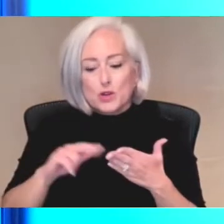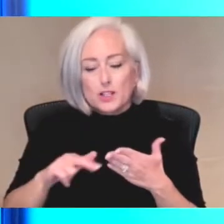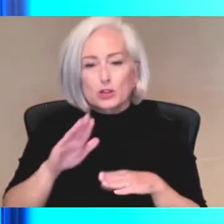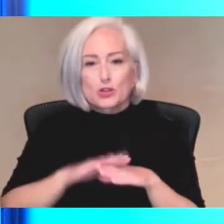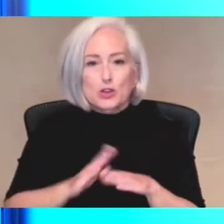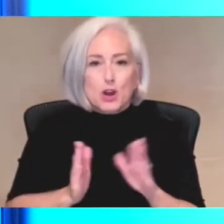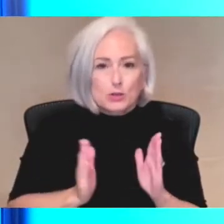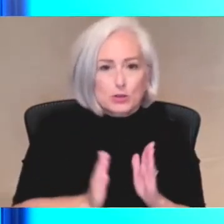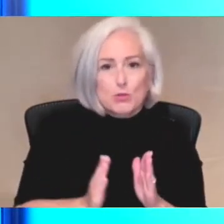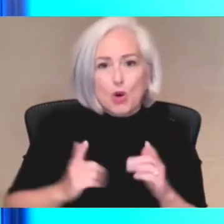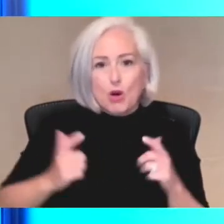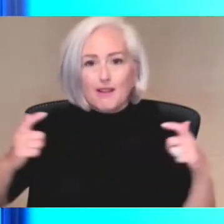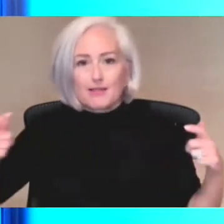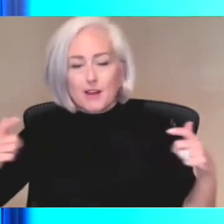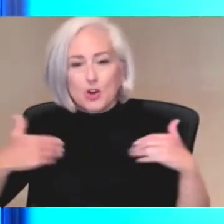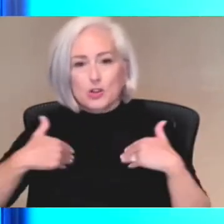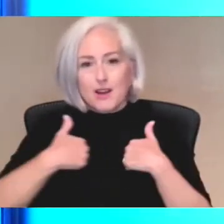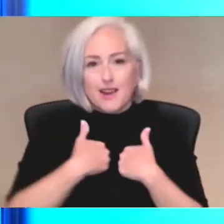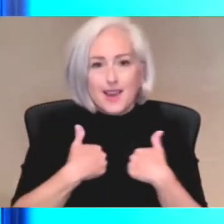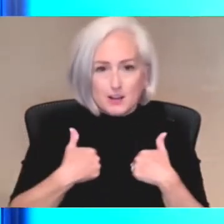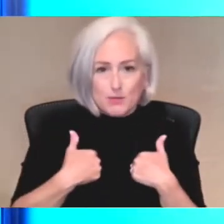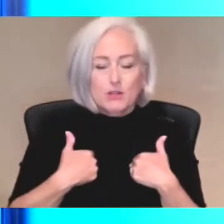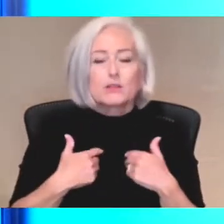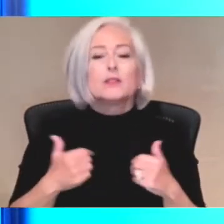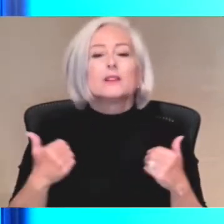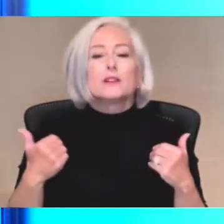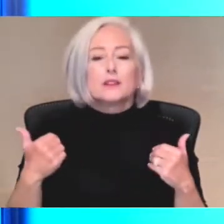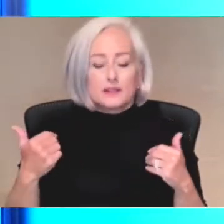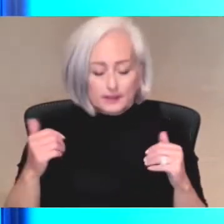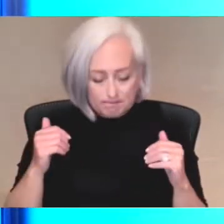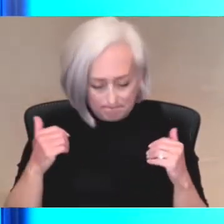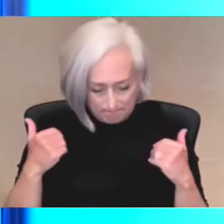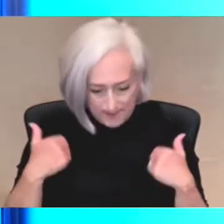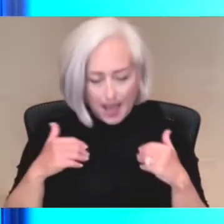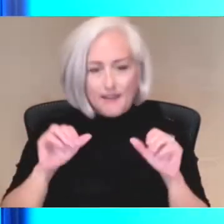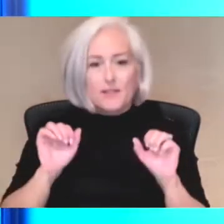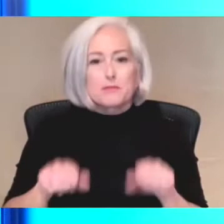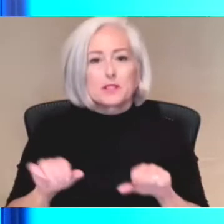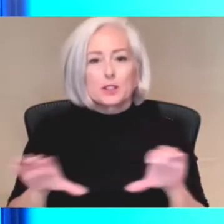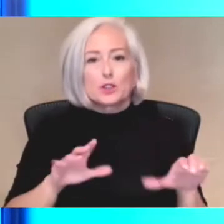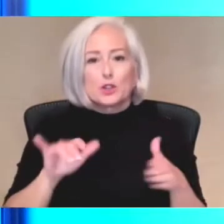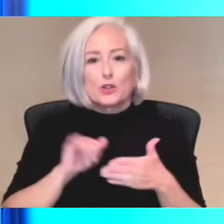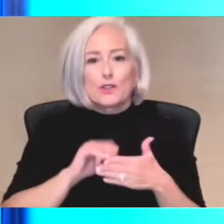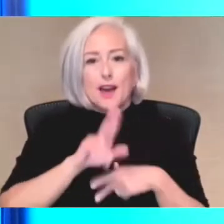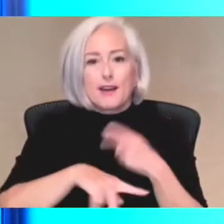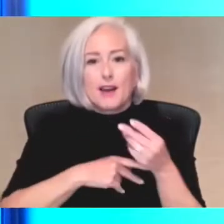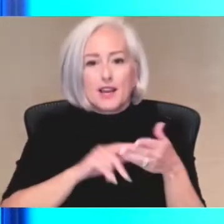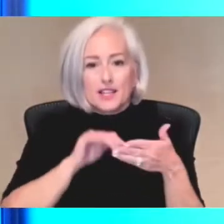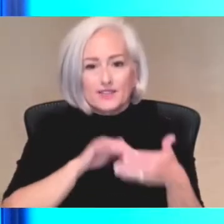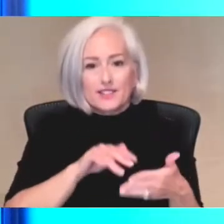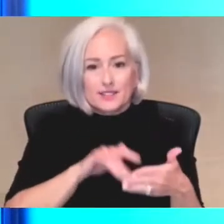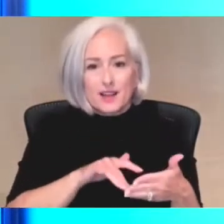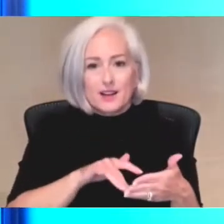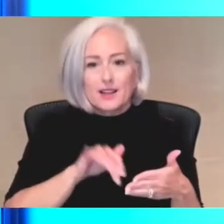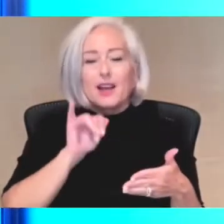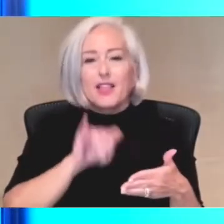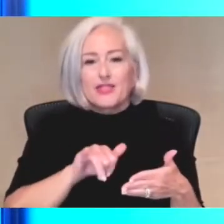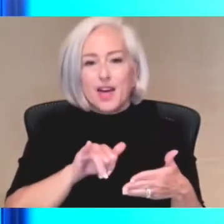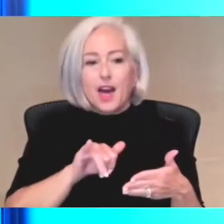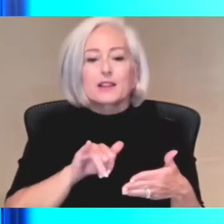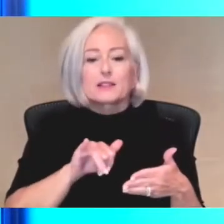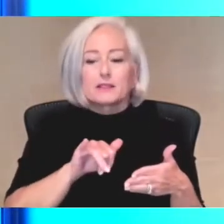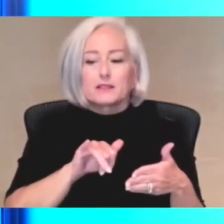have the facilities and resources to be able to conduct those studies, and those plans are actually currently underway.